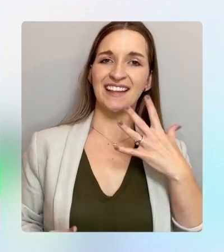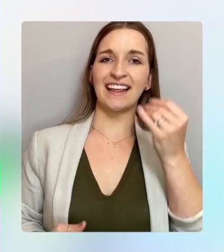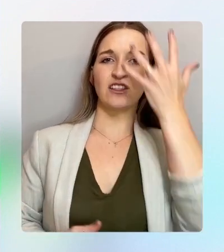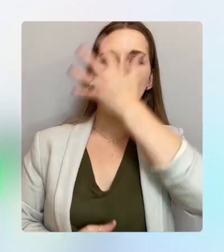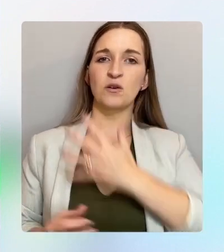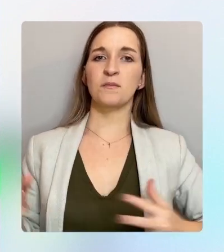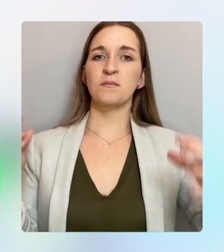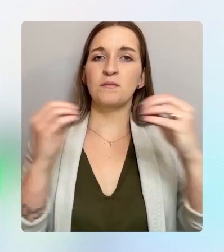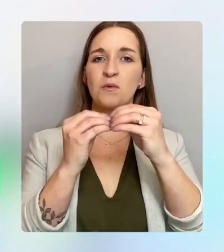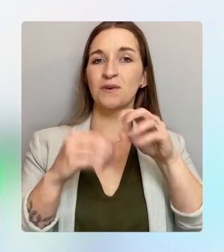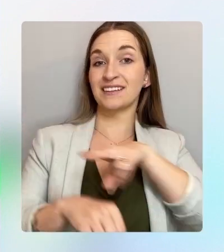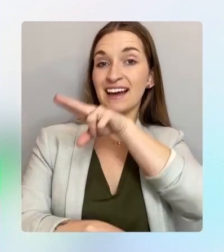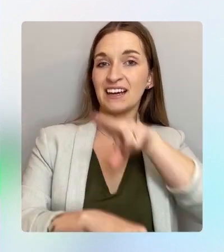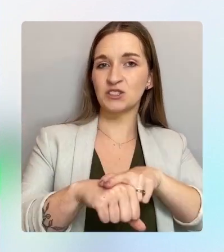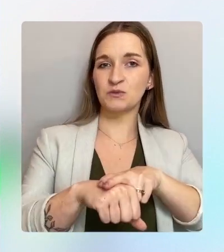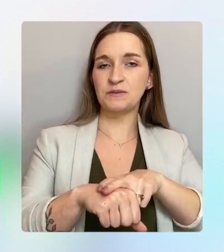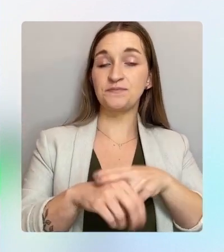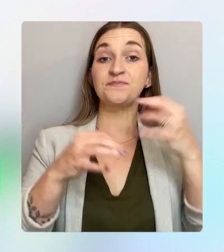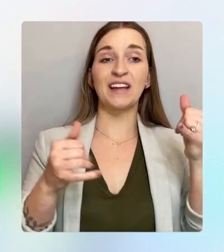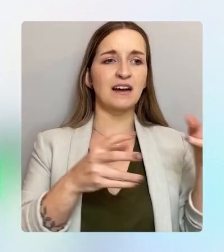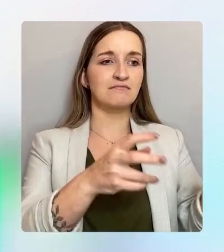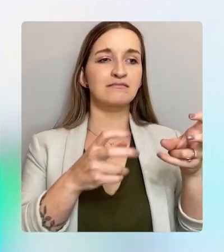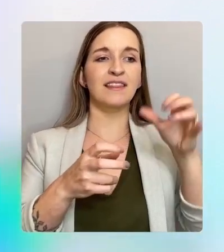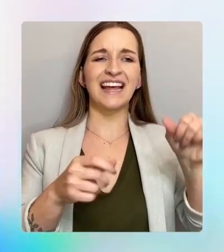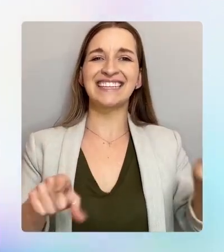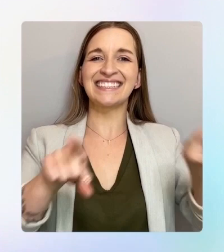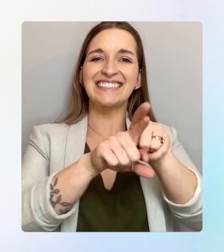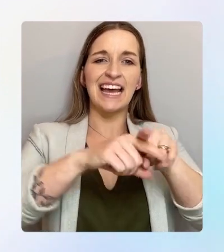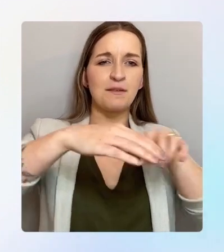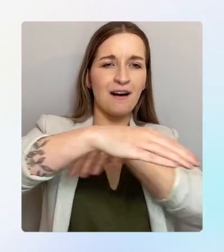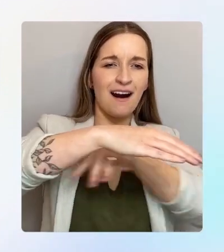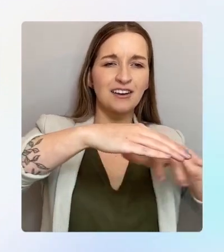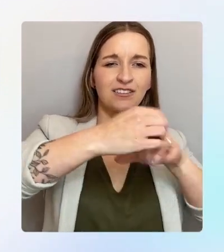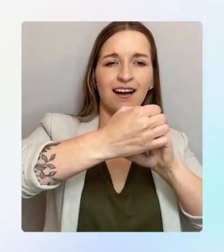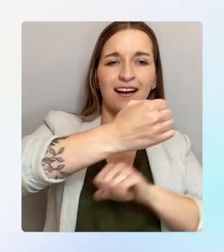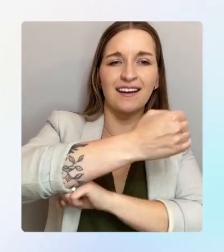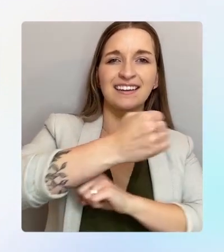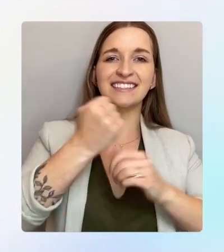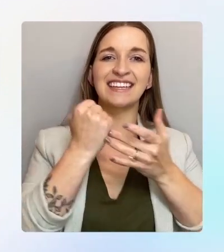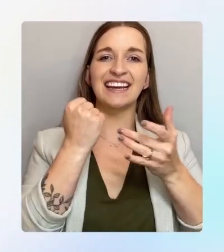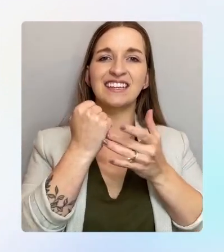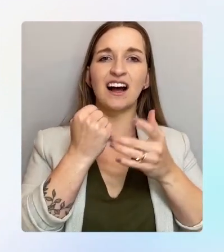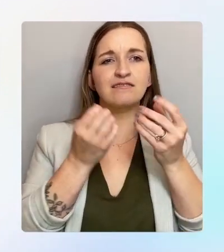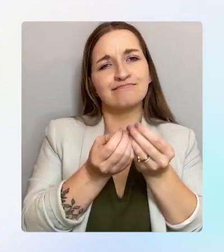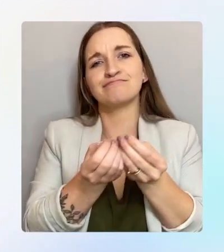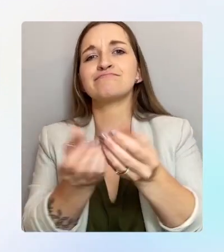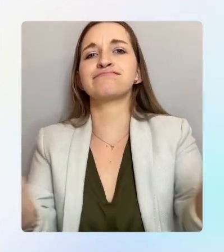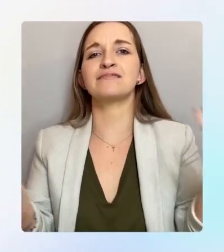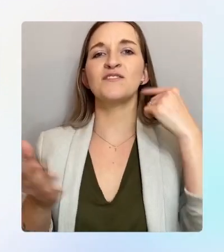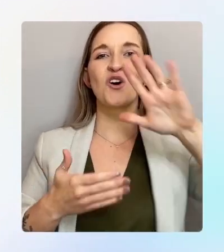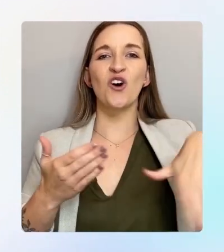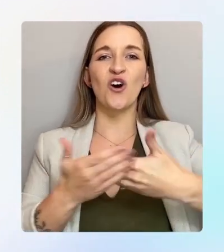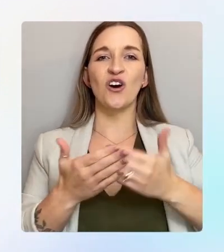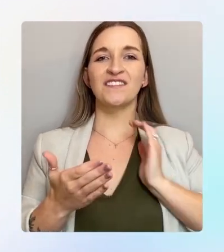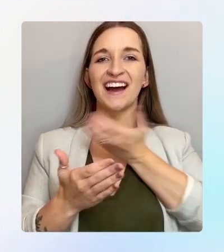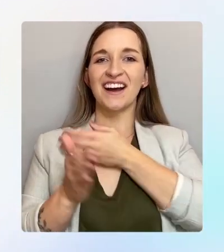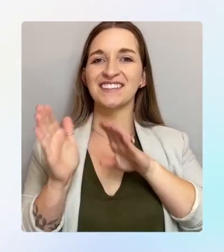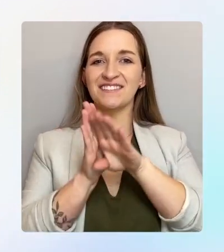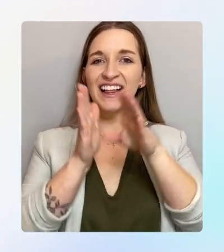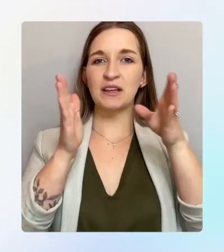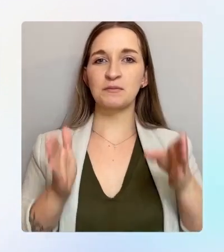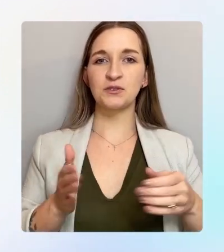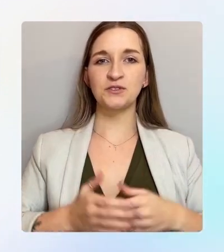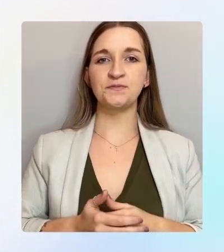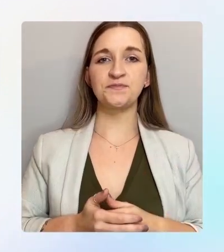are releasing the same underlying technology to all our developers. Our focus has been to provide you an